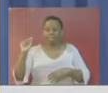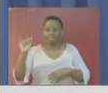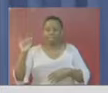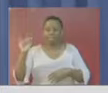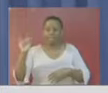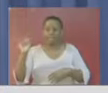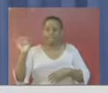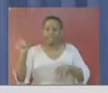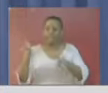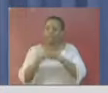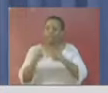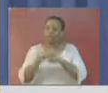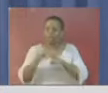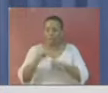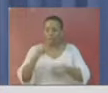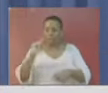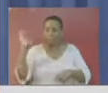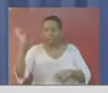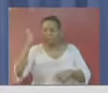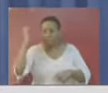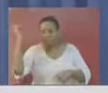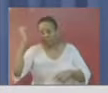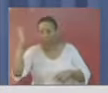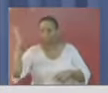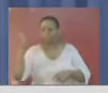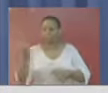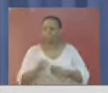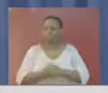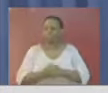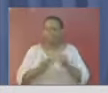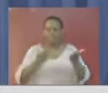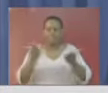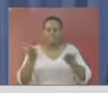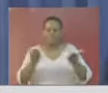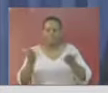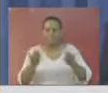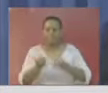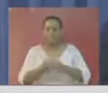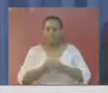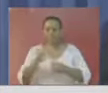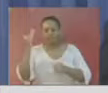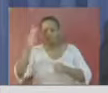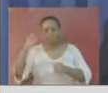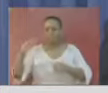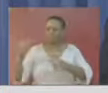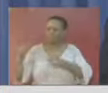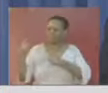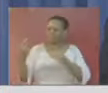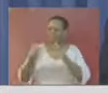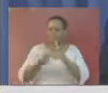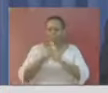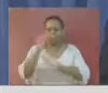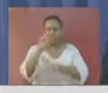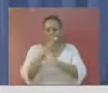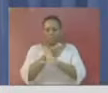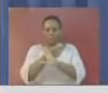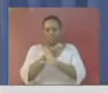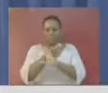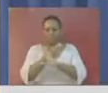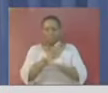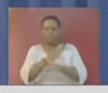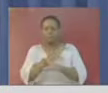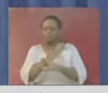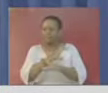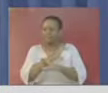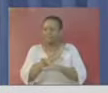and Tobago Police Service, who have been on the front line since March without break or relaxation, will continue to do all that they can